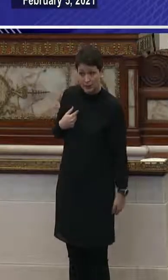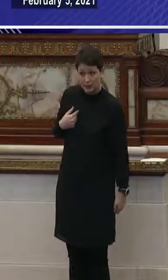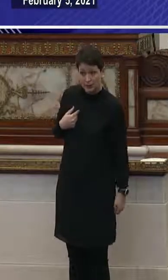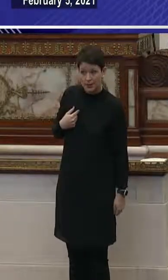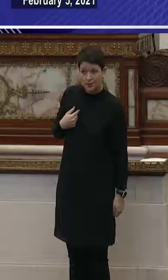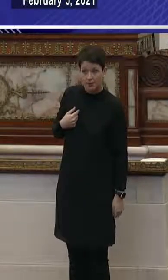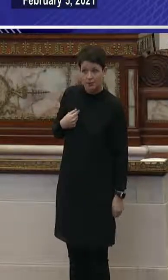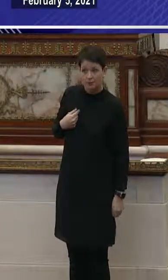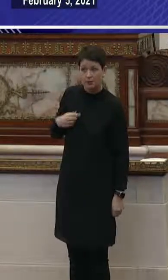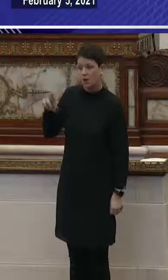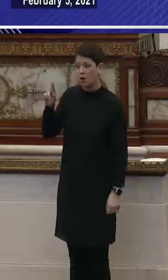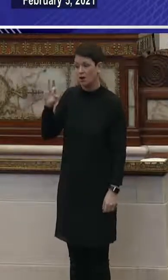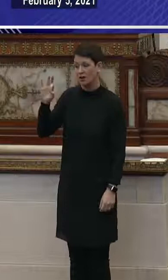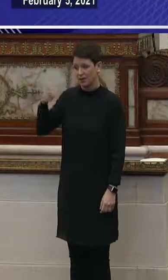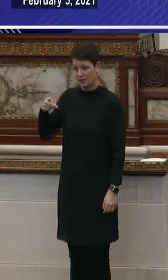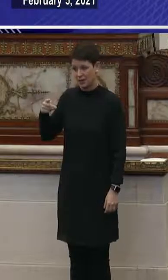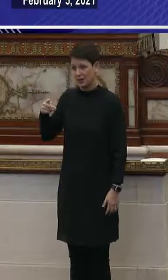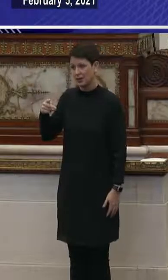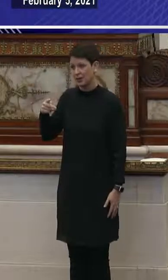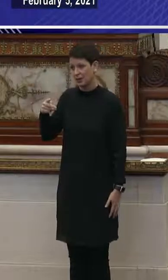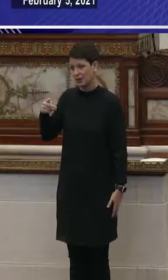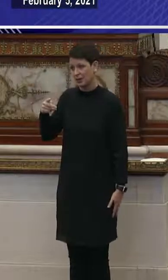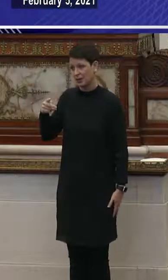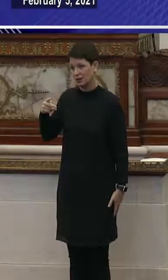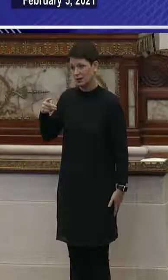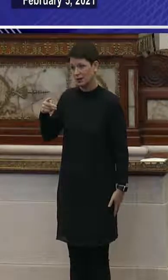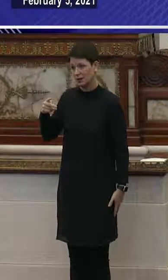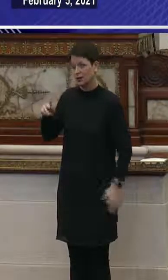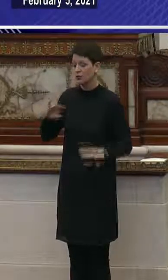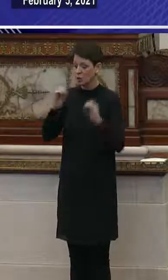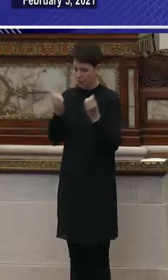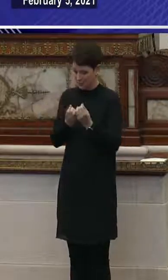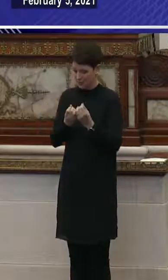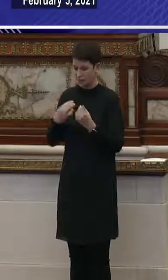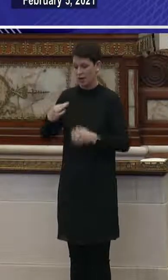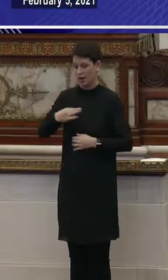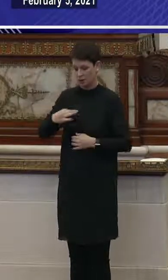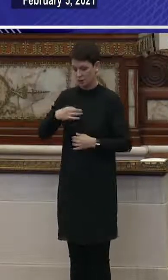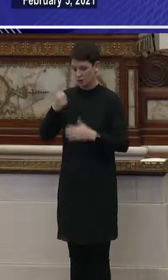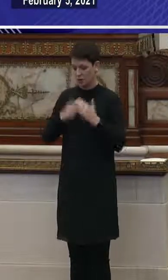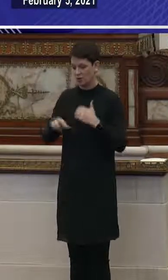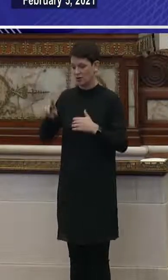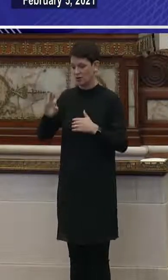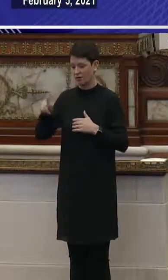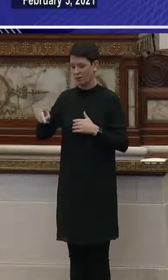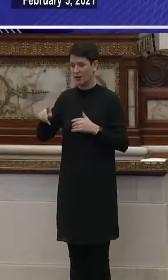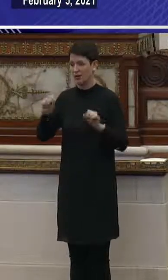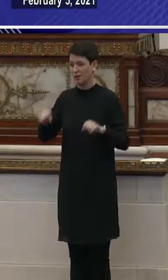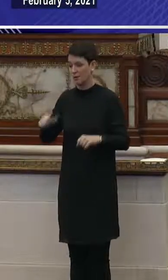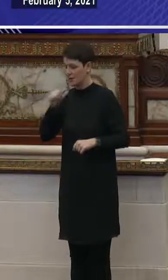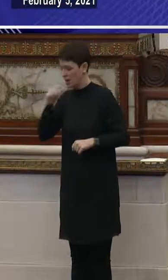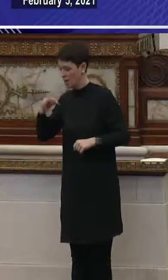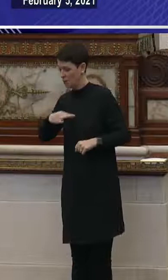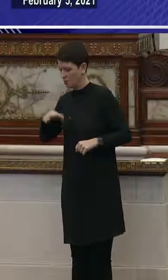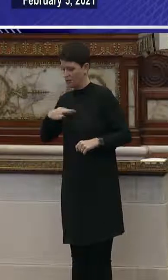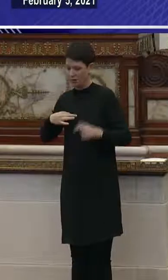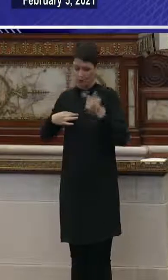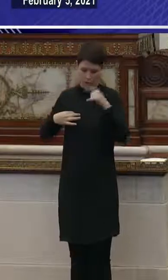me say the RFP, the organizations that were eligible under the RFP could be nonprofit or they could be